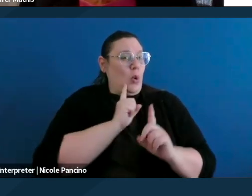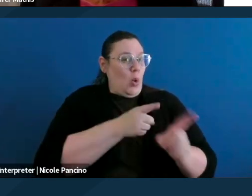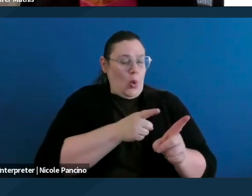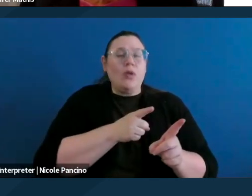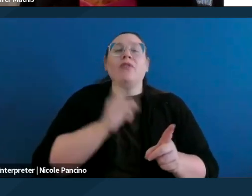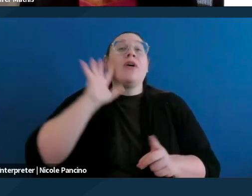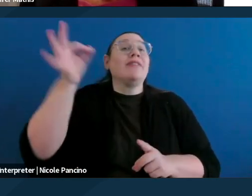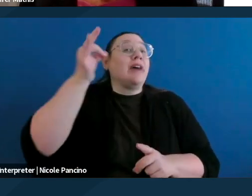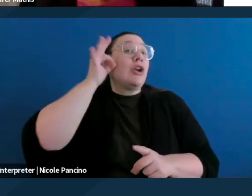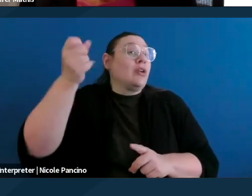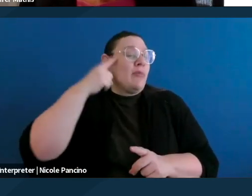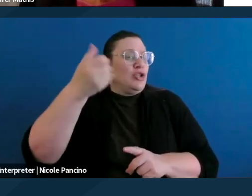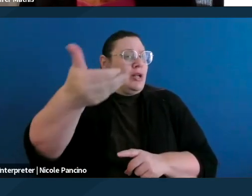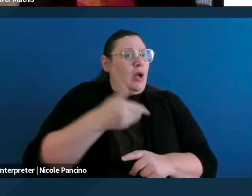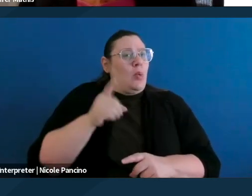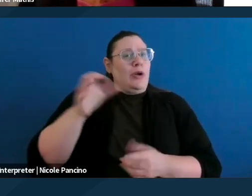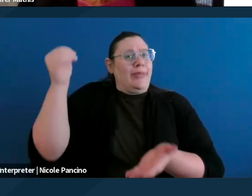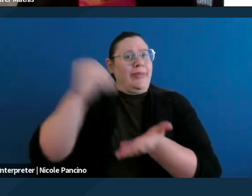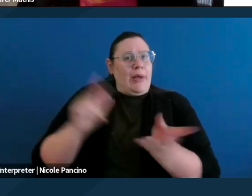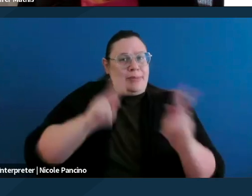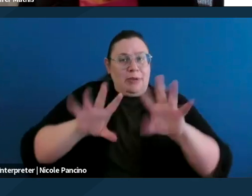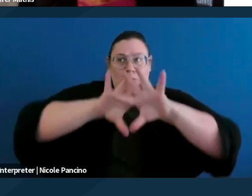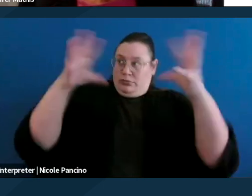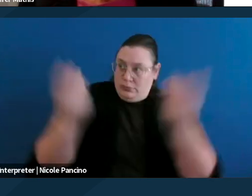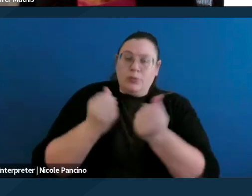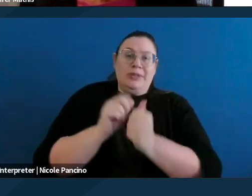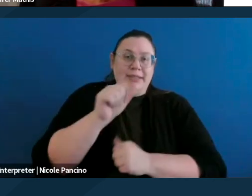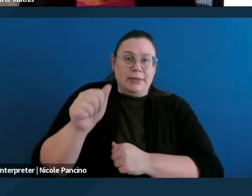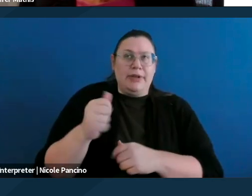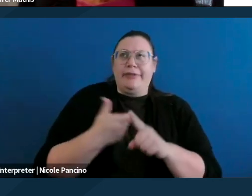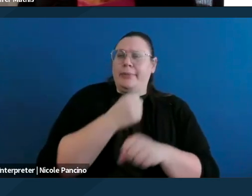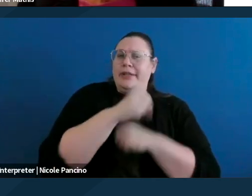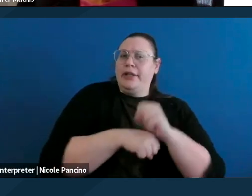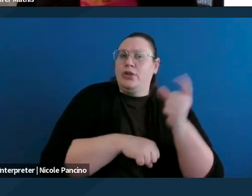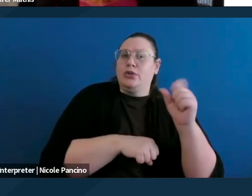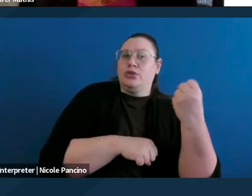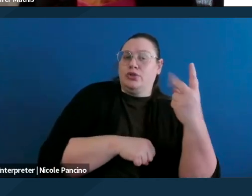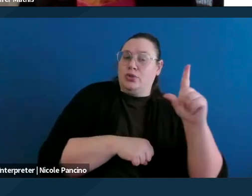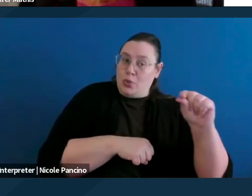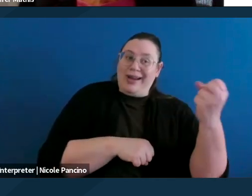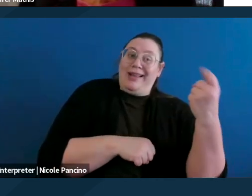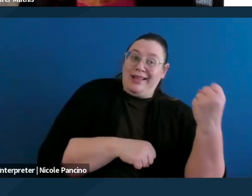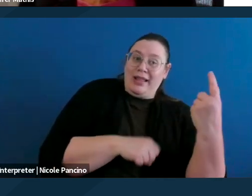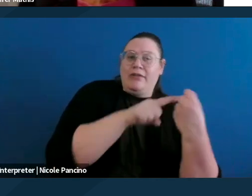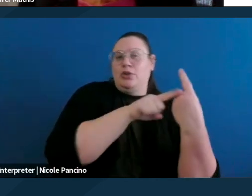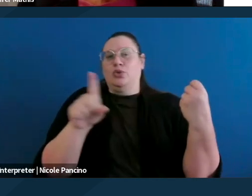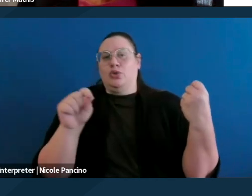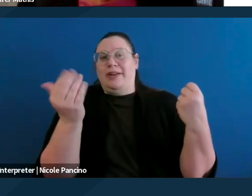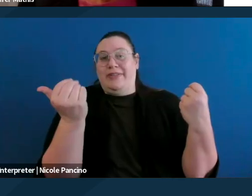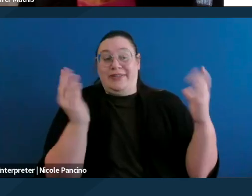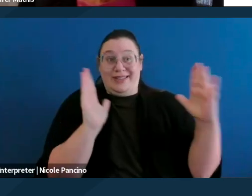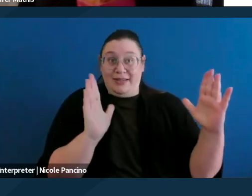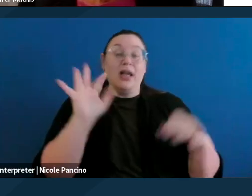hire 100,000 people with disabilities. Between 2011 and 2015, the federal